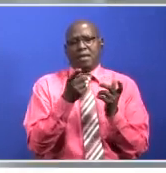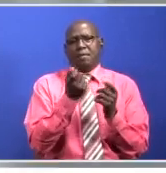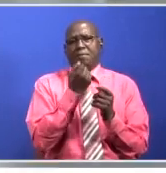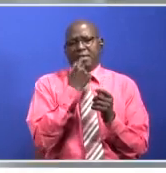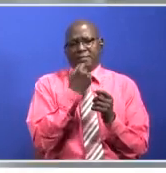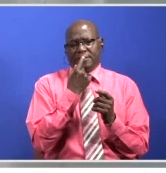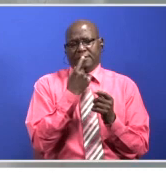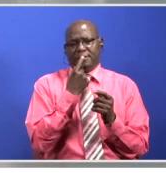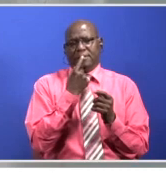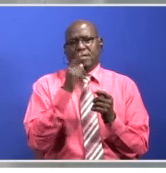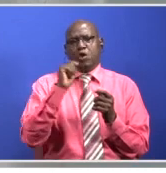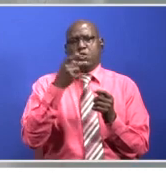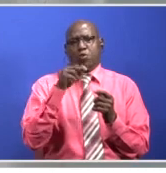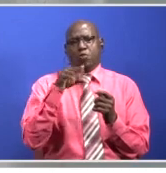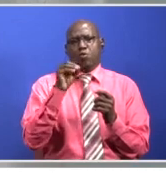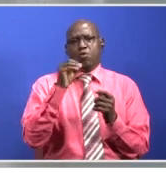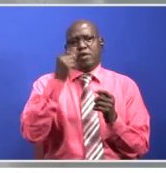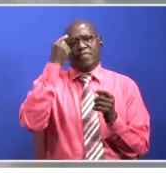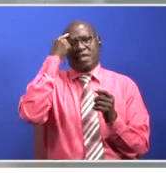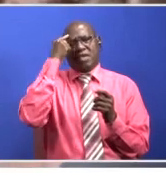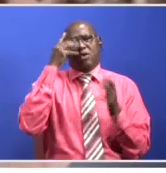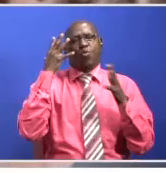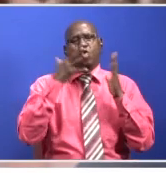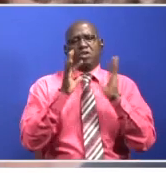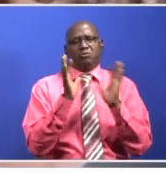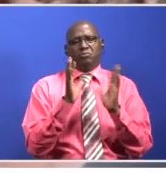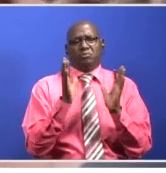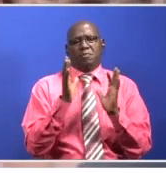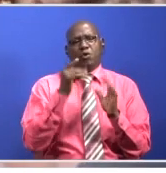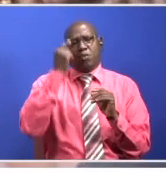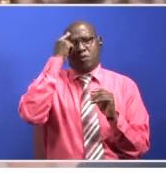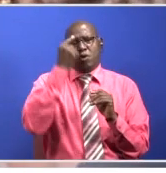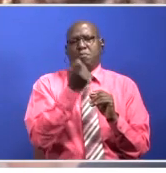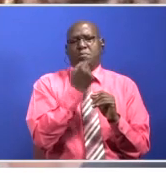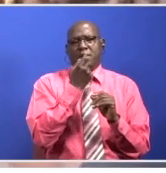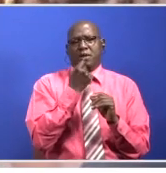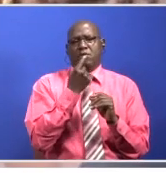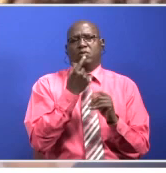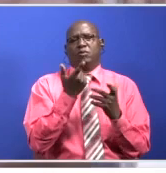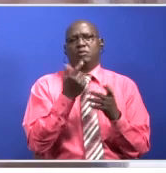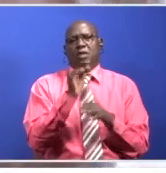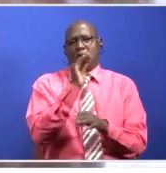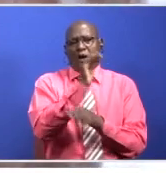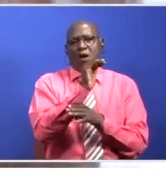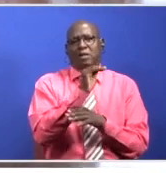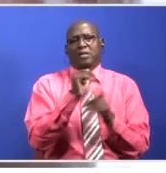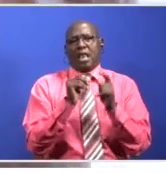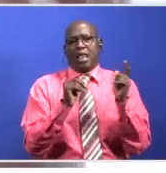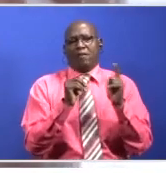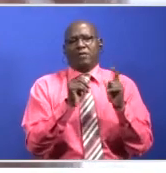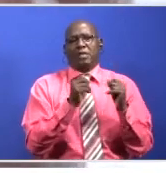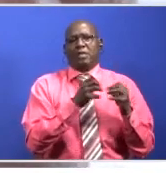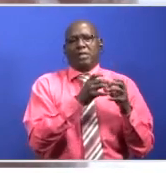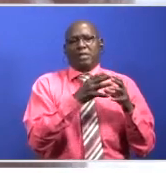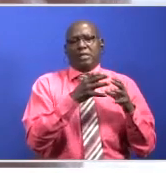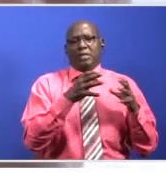and Thuo never thought it was anything to worry about. He sought medical help when the skin on his left breast began to increase